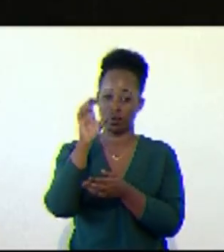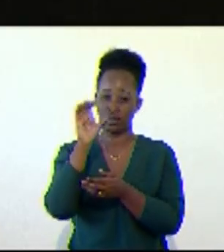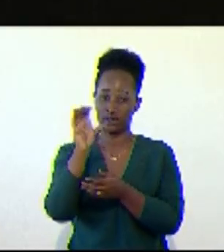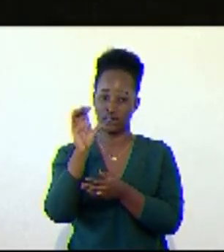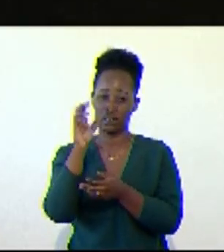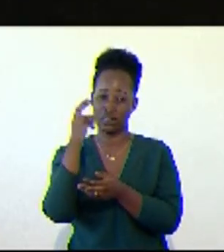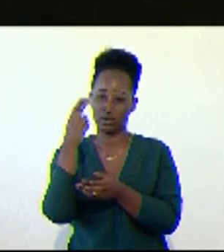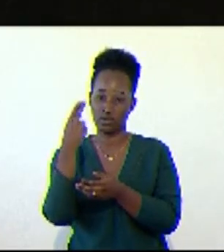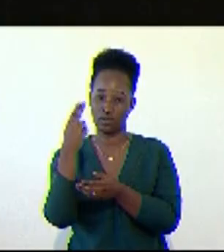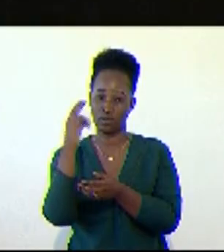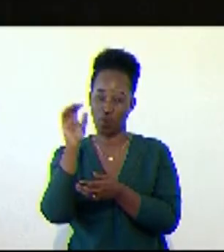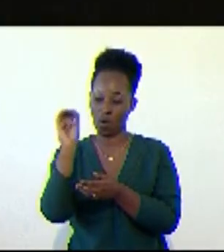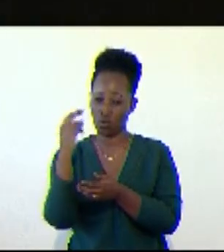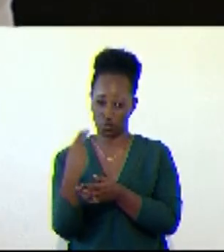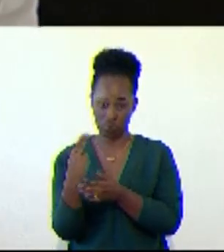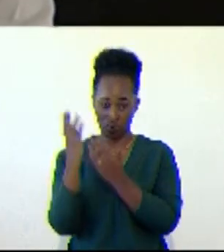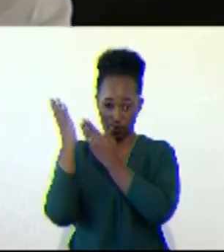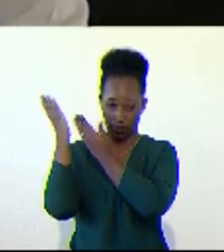in acidic medium.